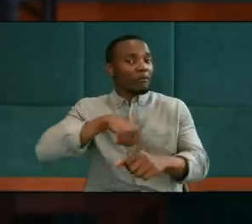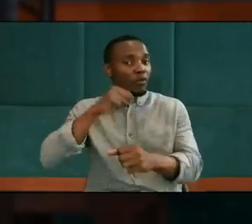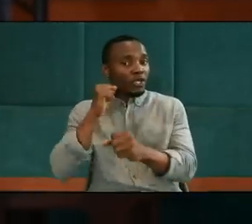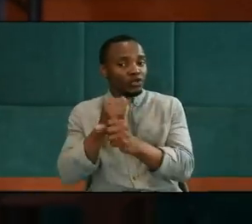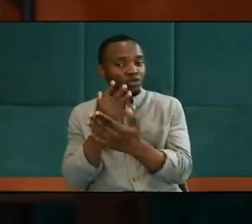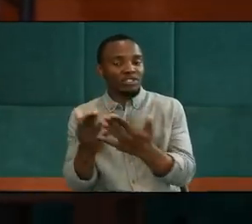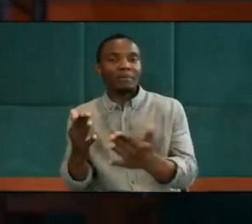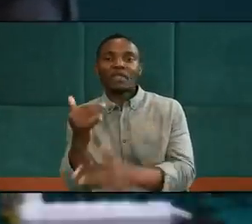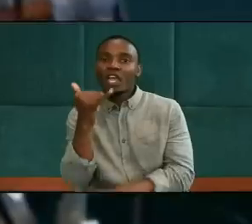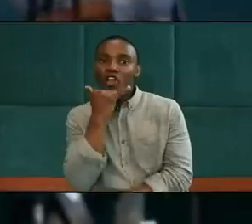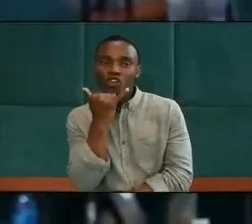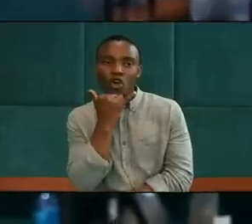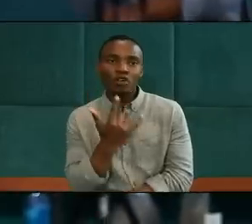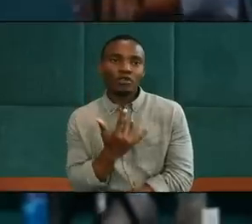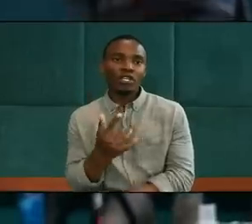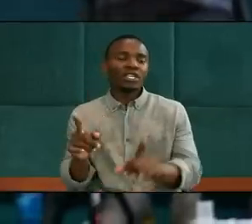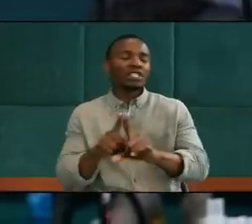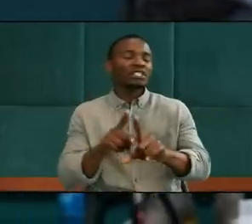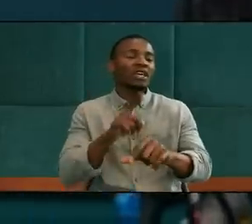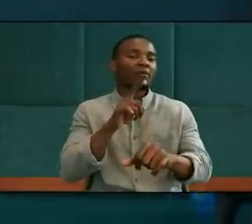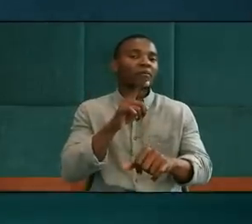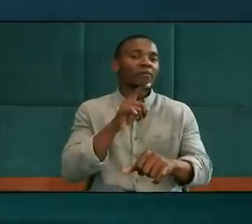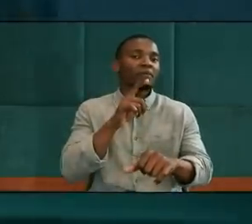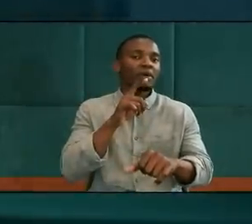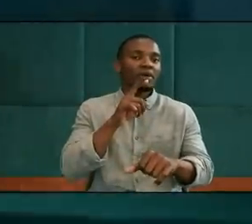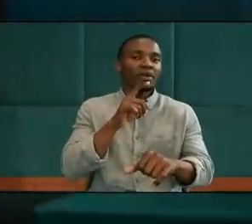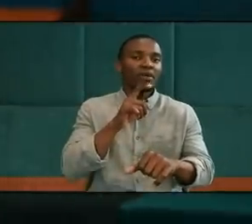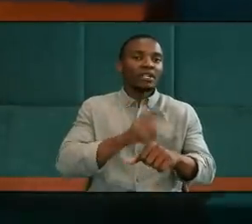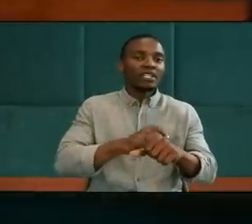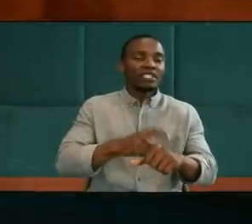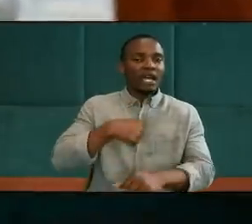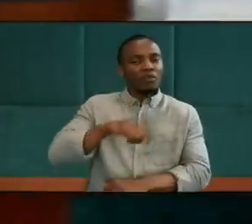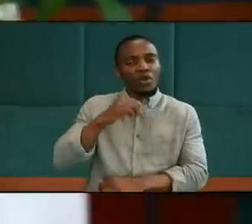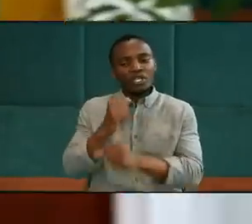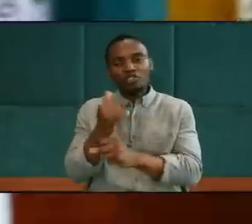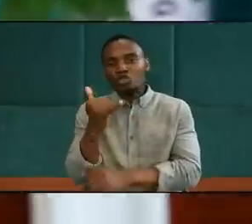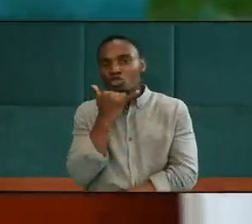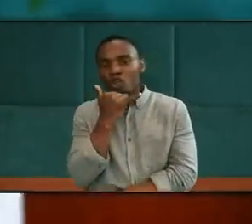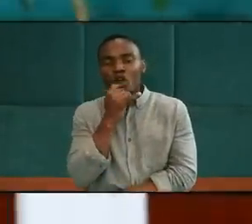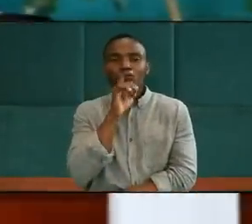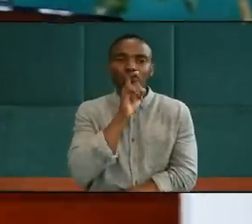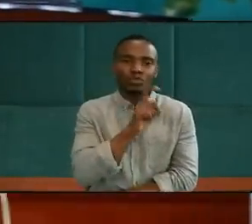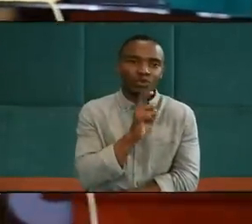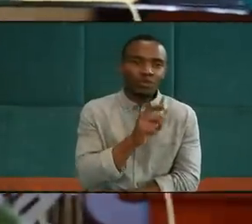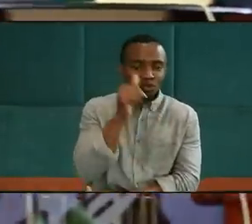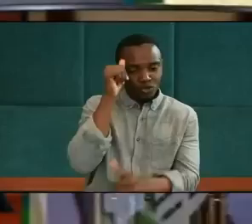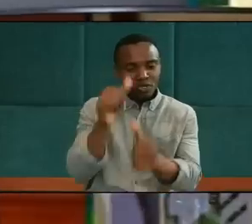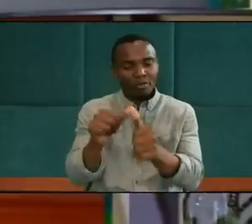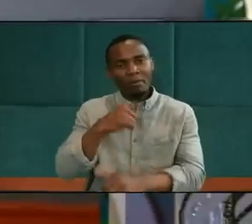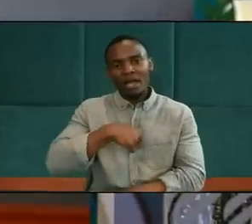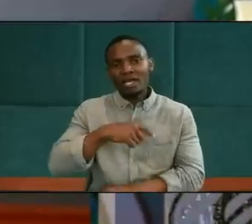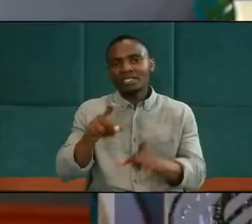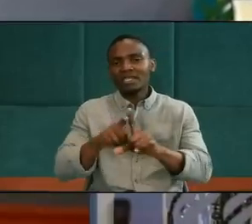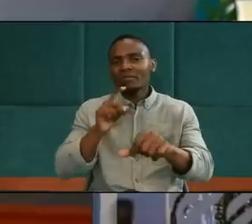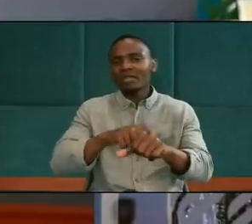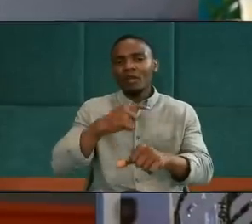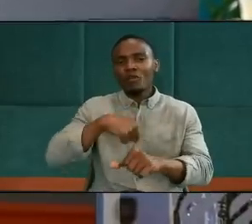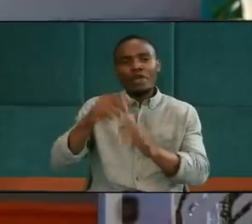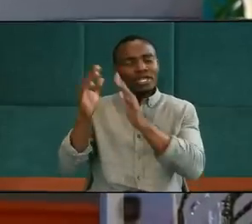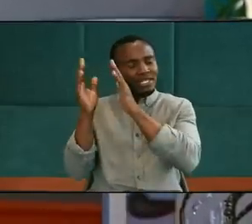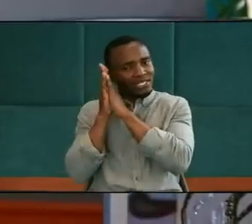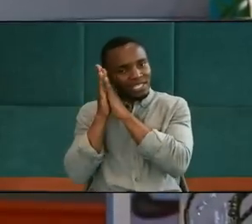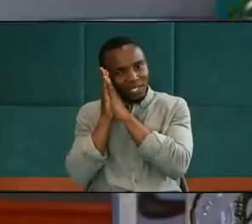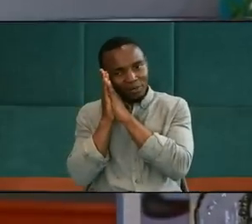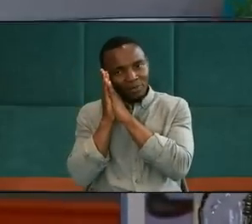with me? To crow when we blunder. To crow when we sleep in the bed that we should